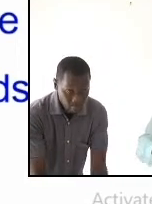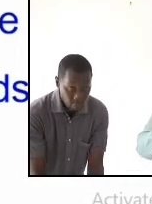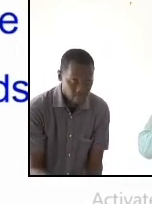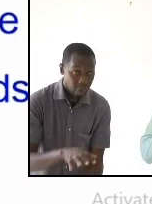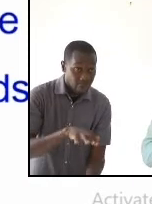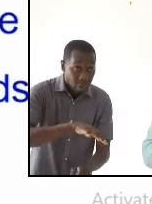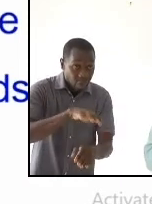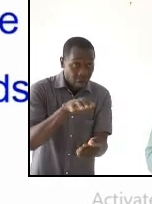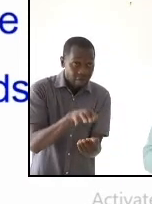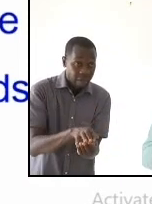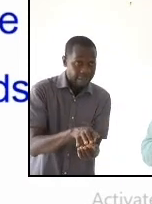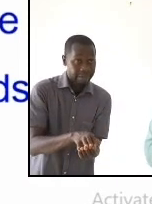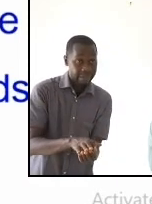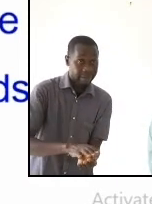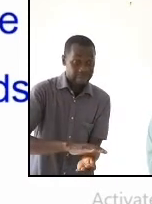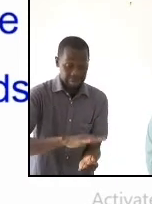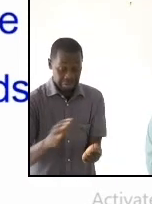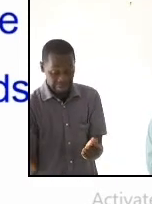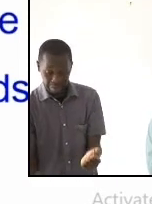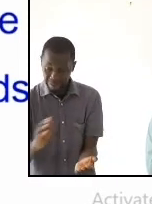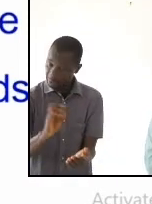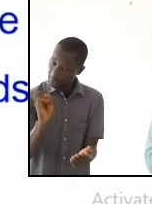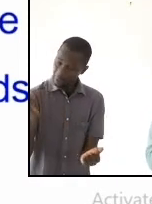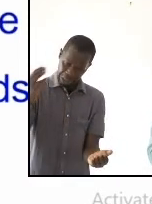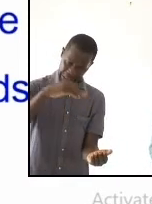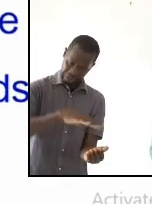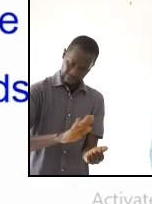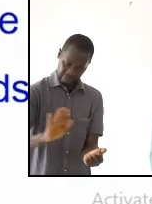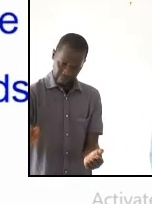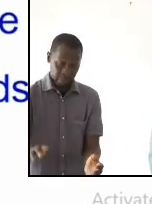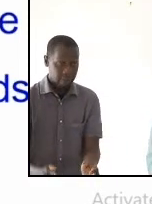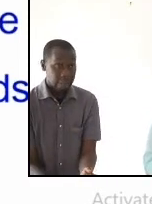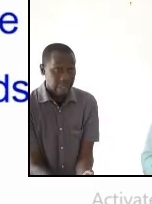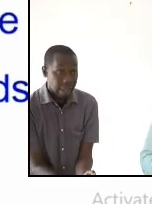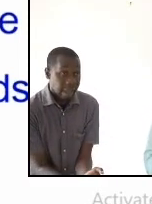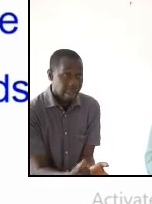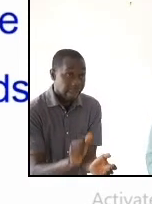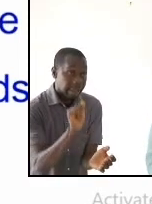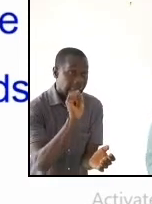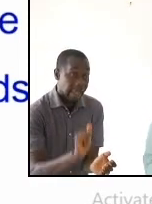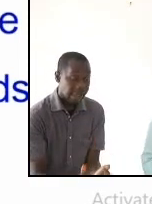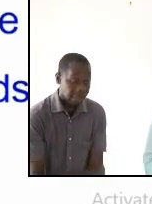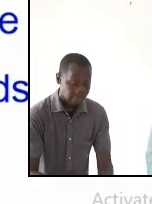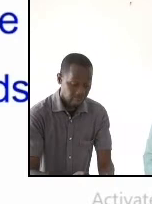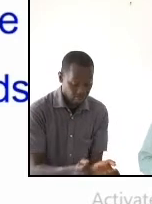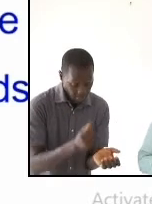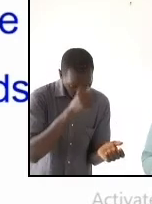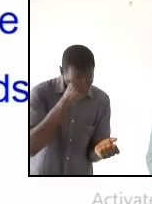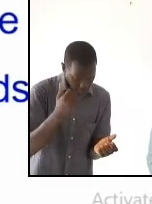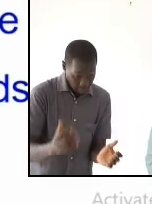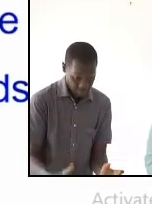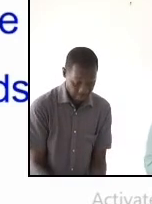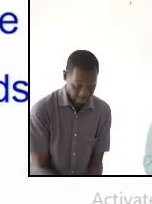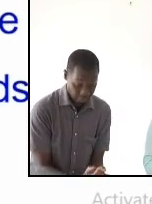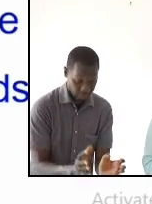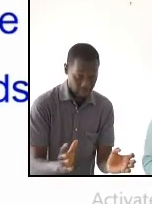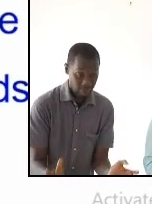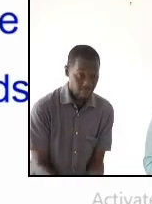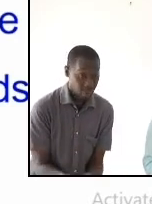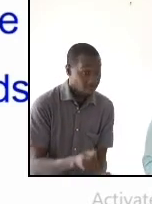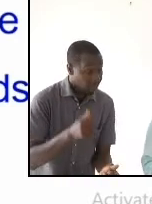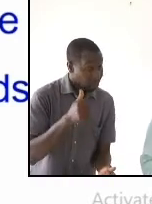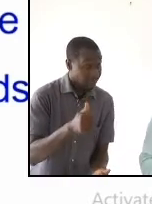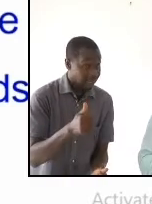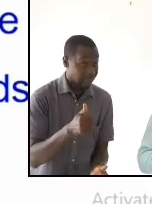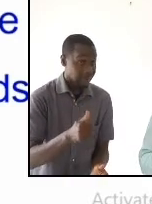you cover it. So that means you don't want oxygen there. And then the yeast will work on that, and they produce a lot of carbon dioxide, which is very